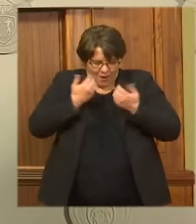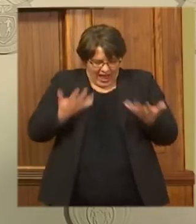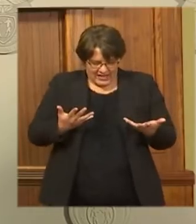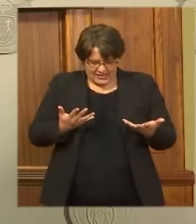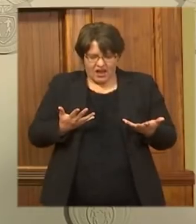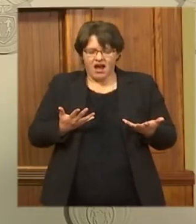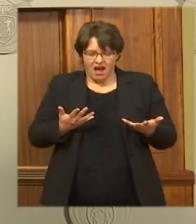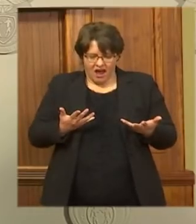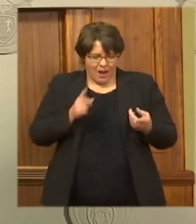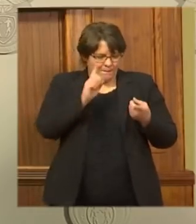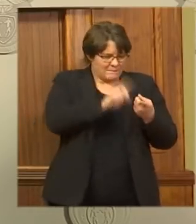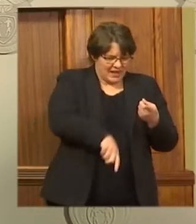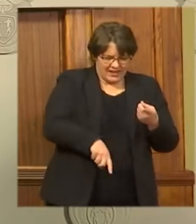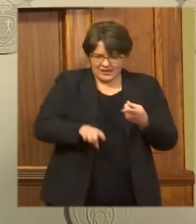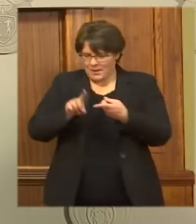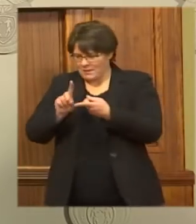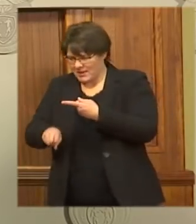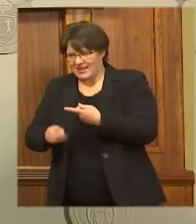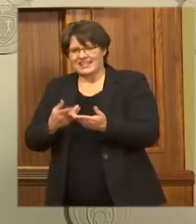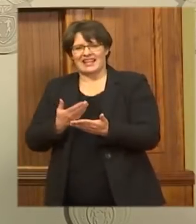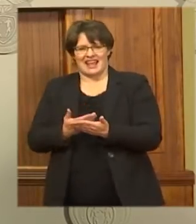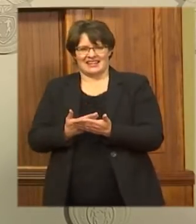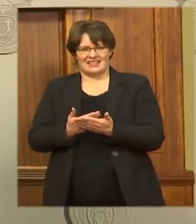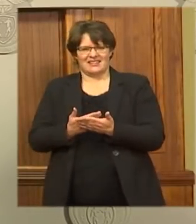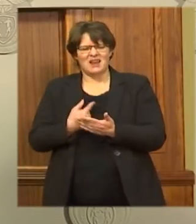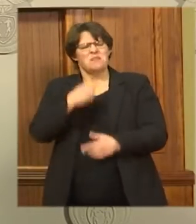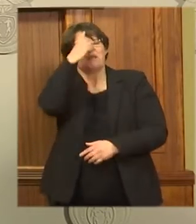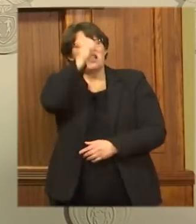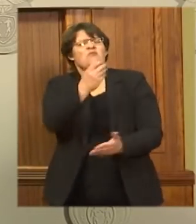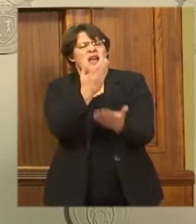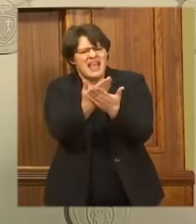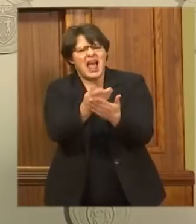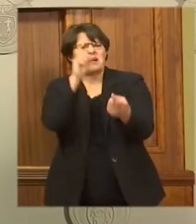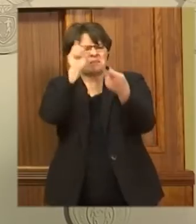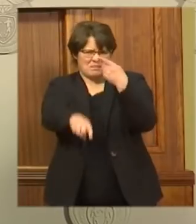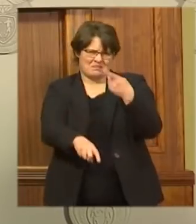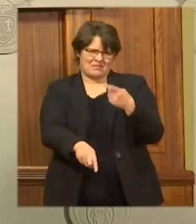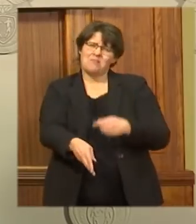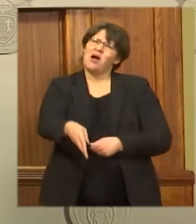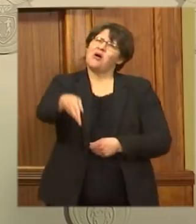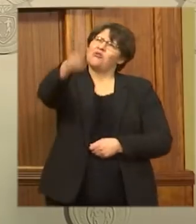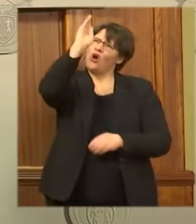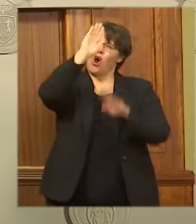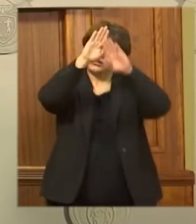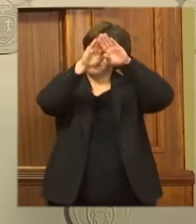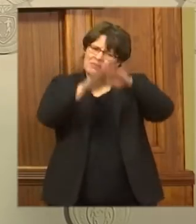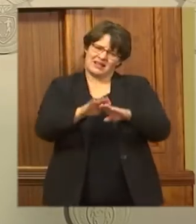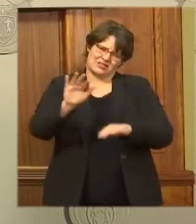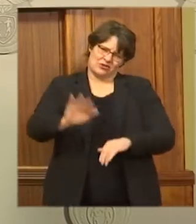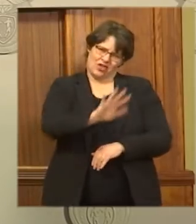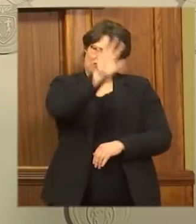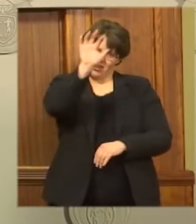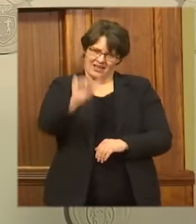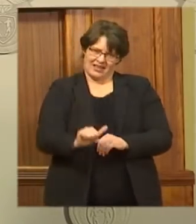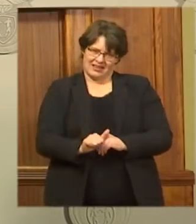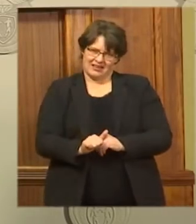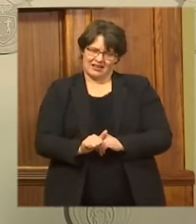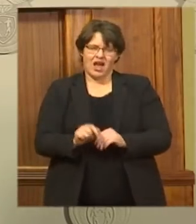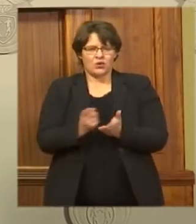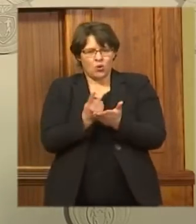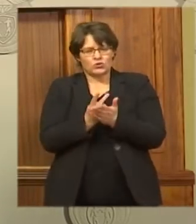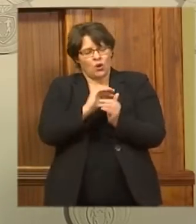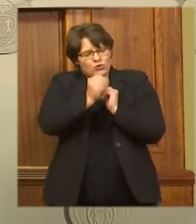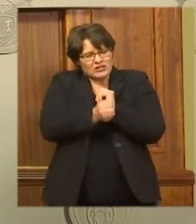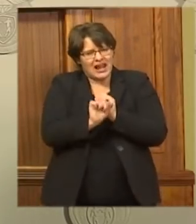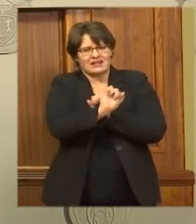overcome. I believe that we shall overcome. May God bless South Africa and protect